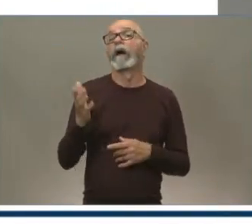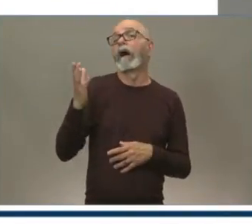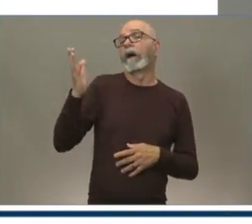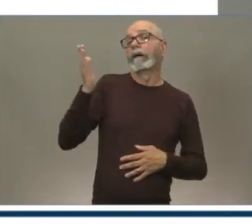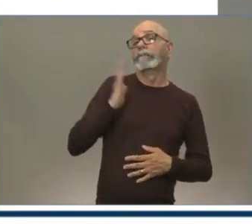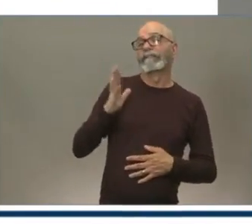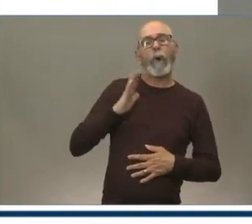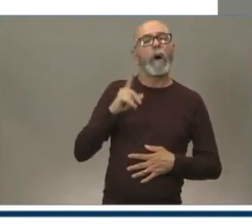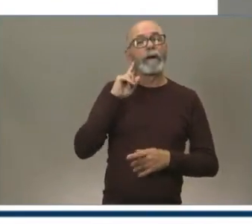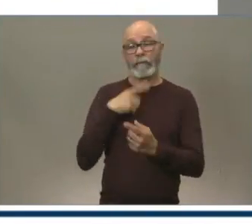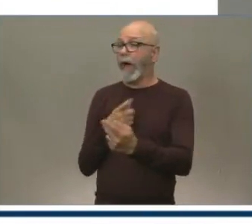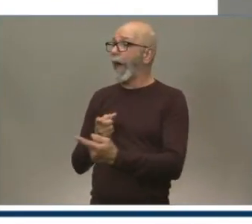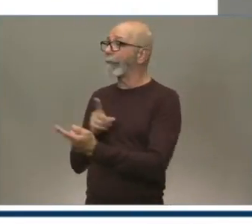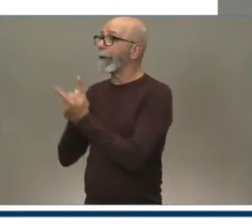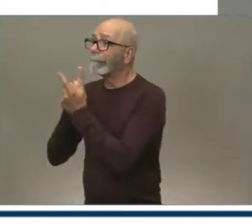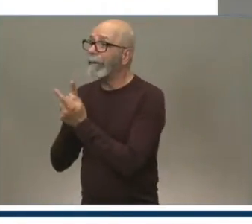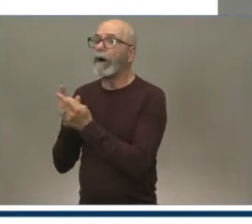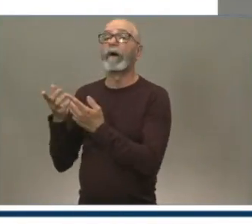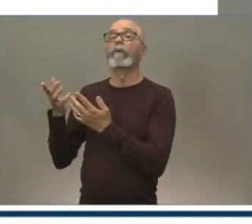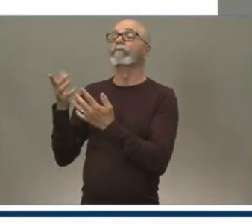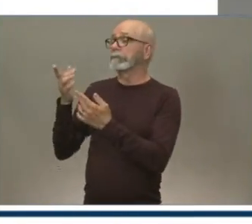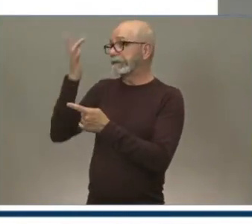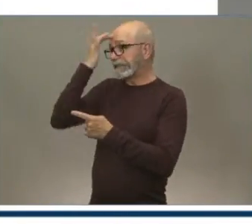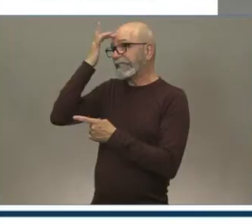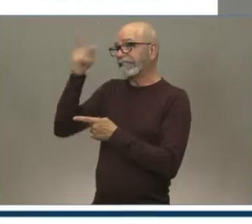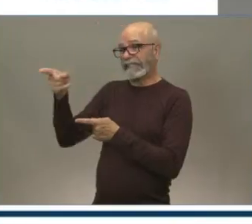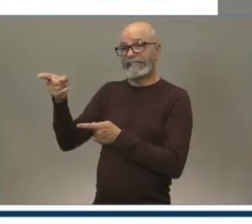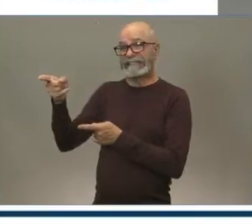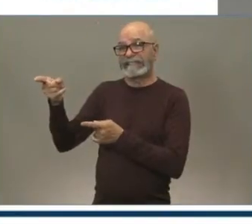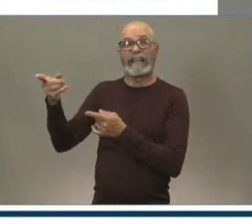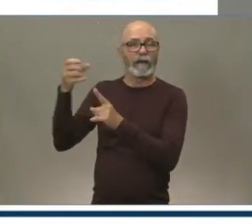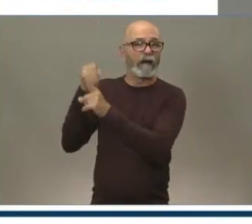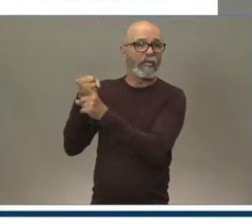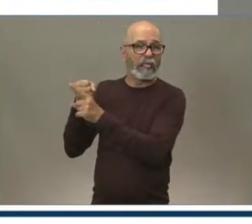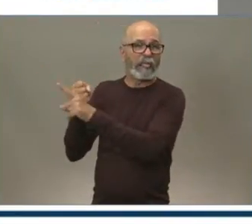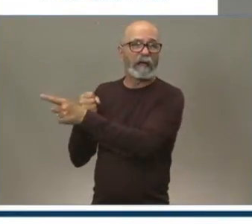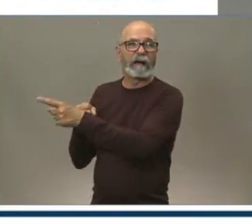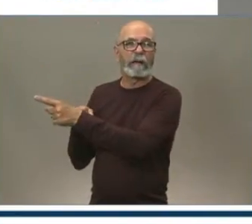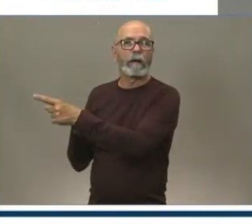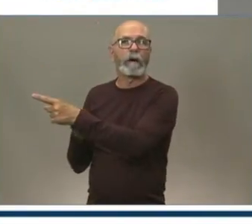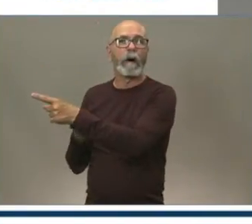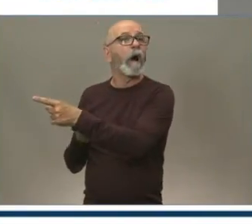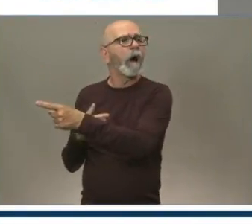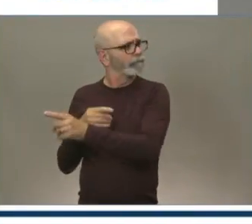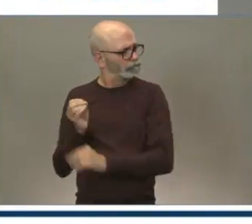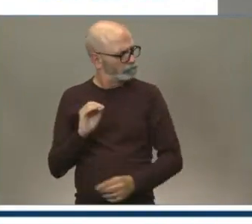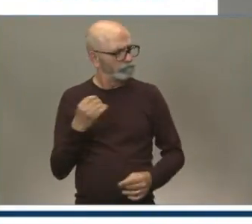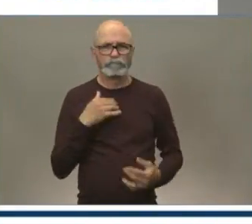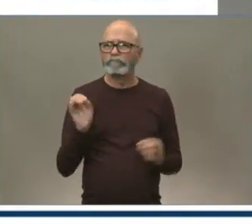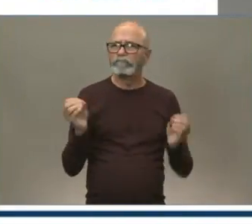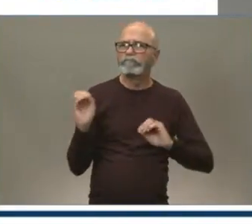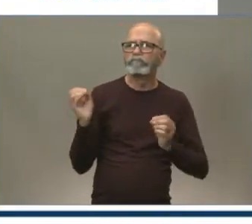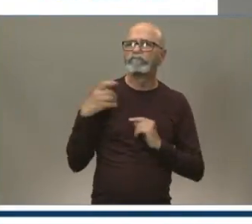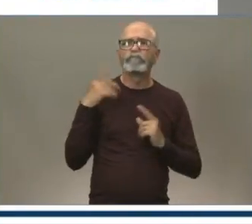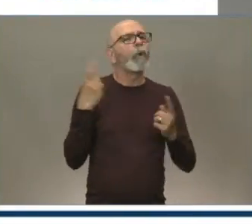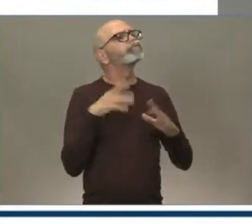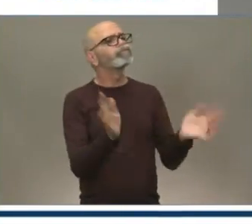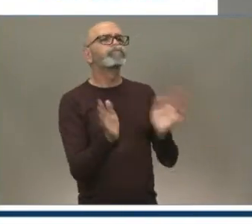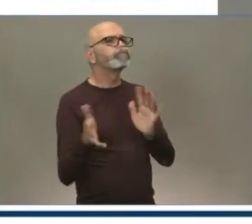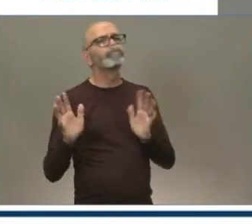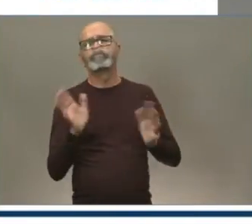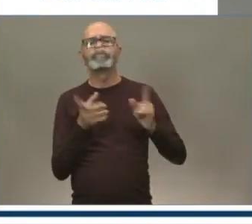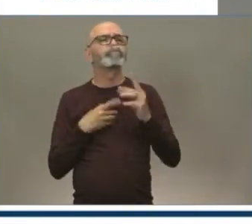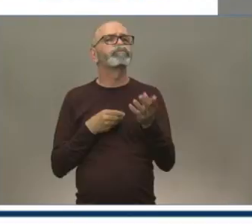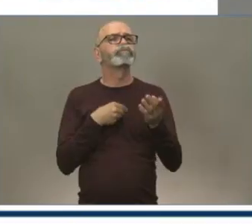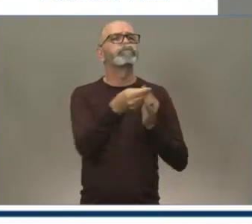somebody becoming infected and then themselves being able to spread the virus to another person is shortened down. And